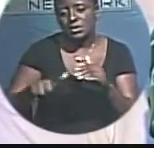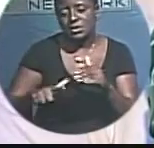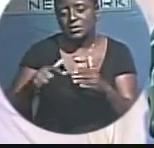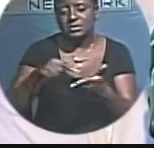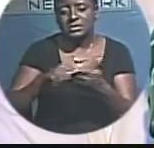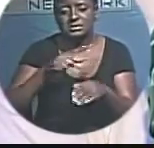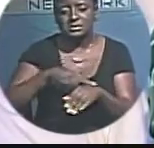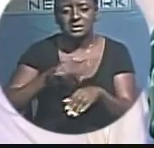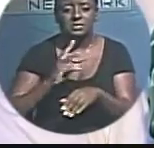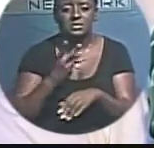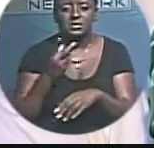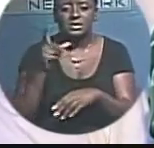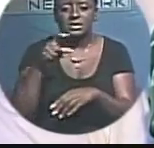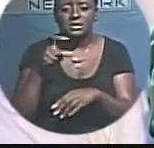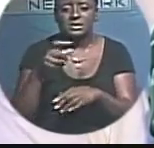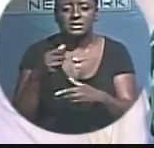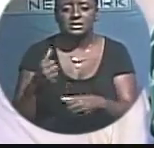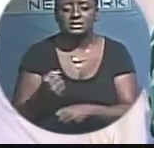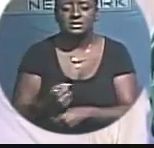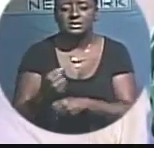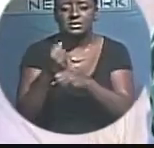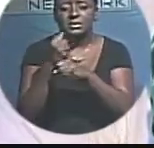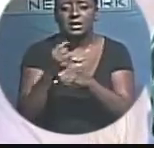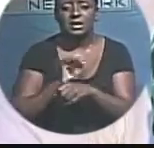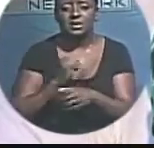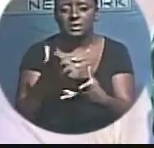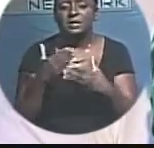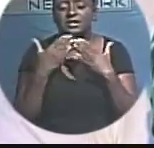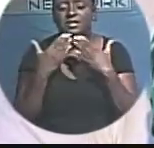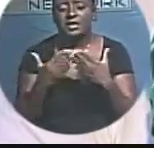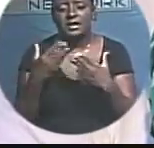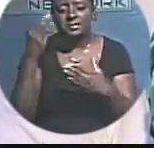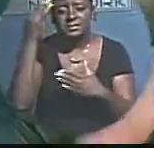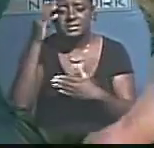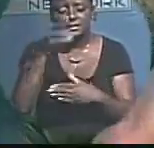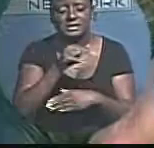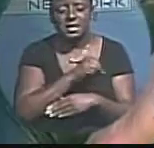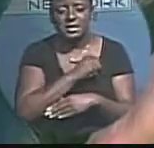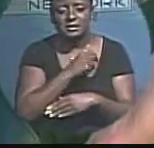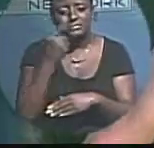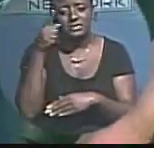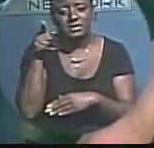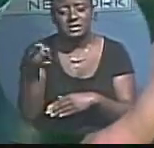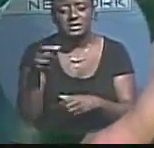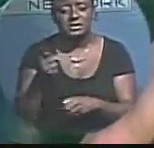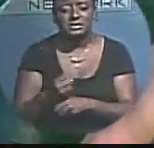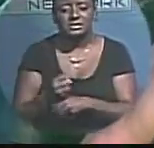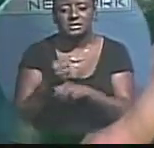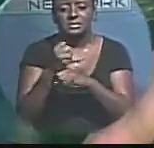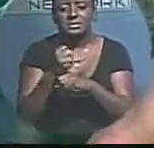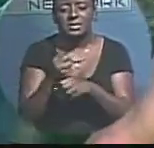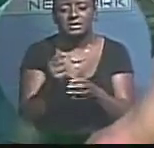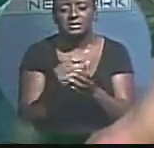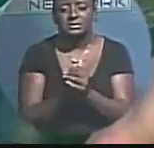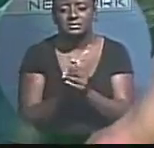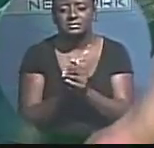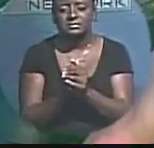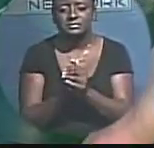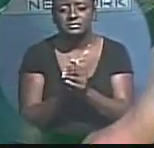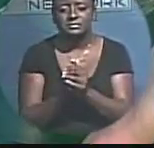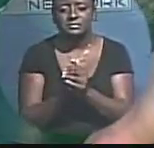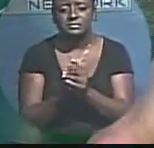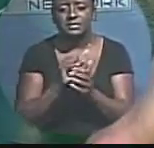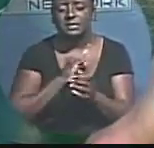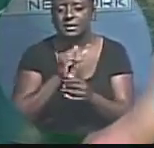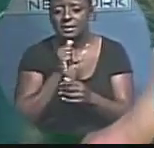the support. And I want to thank Mr. Nygard very, very much for his support. I'm so very, very pleased to